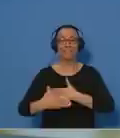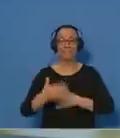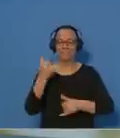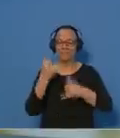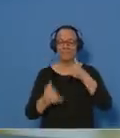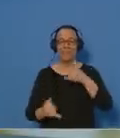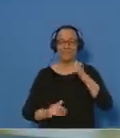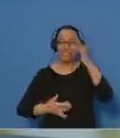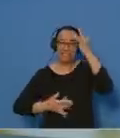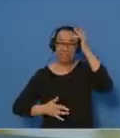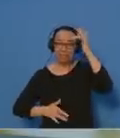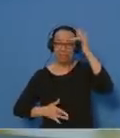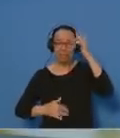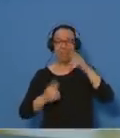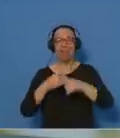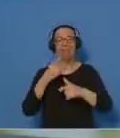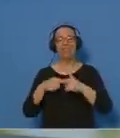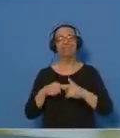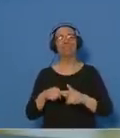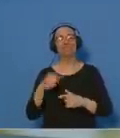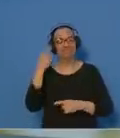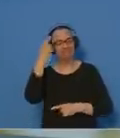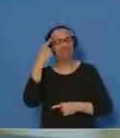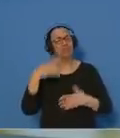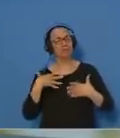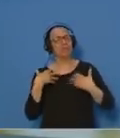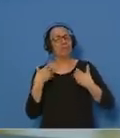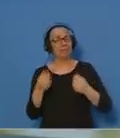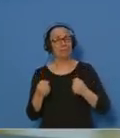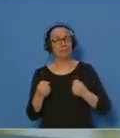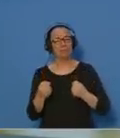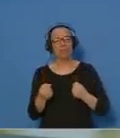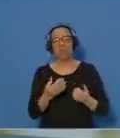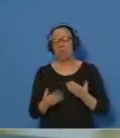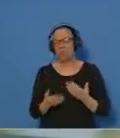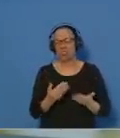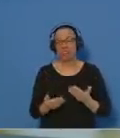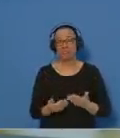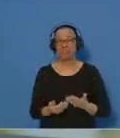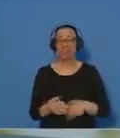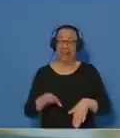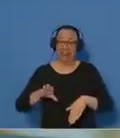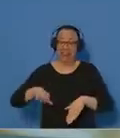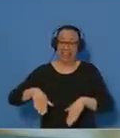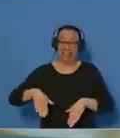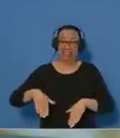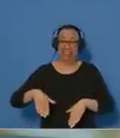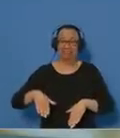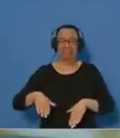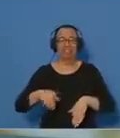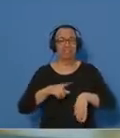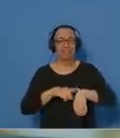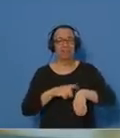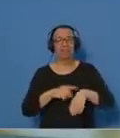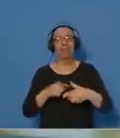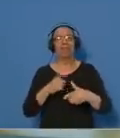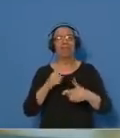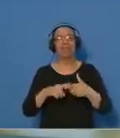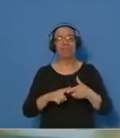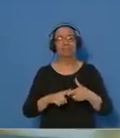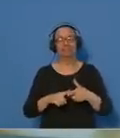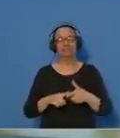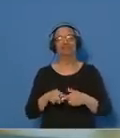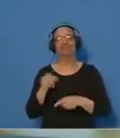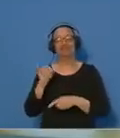symptom, then they are deemed to have recovered. So whichever of those two dates is the latest, in time, then that's the period in